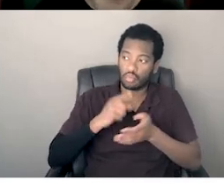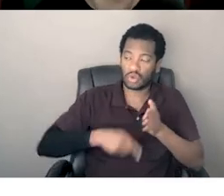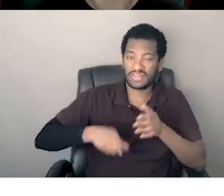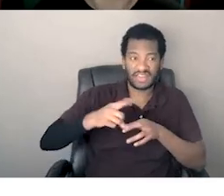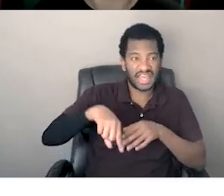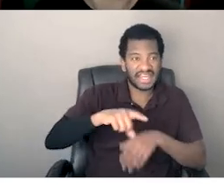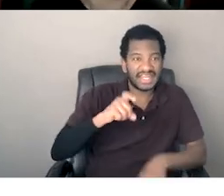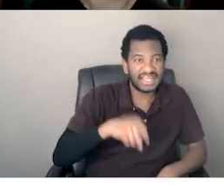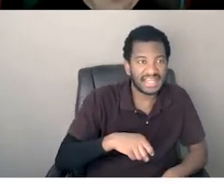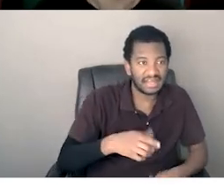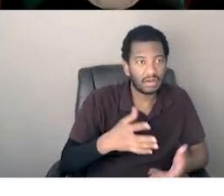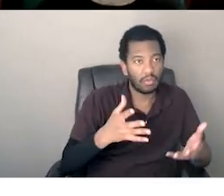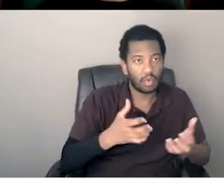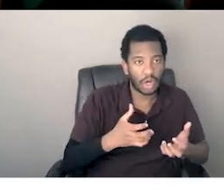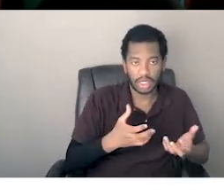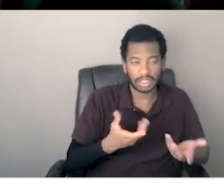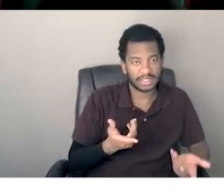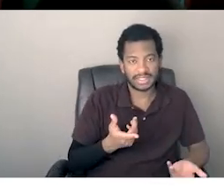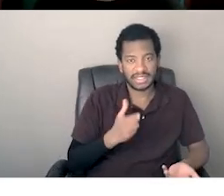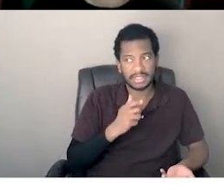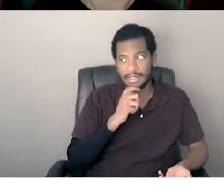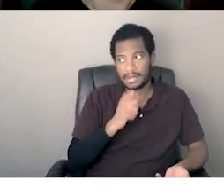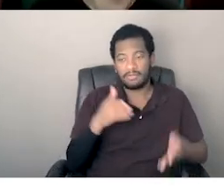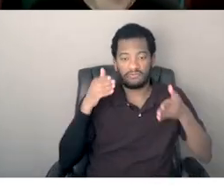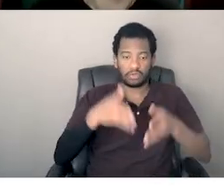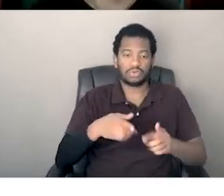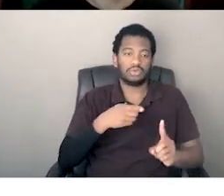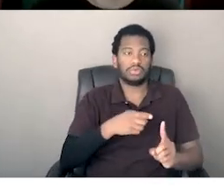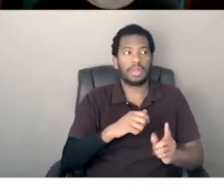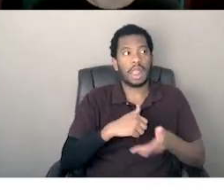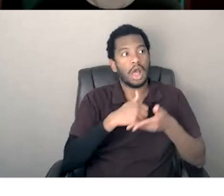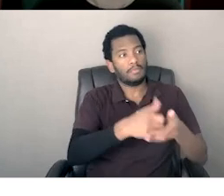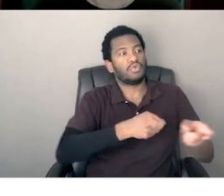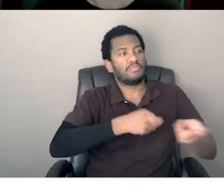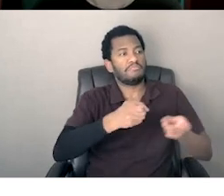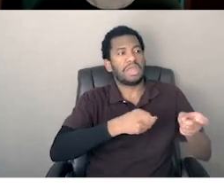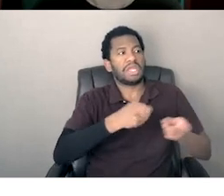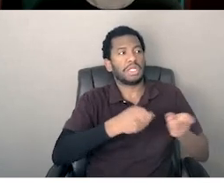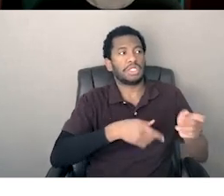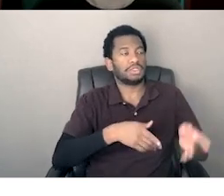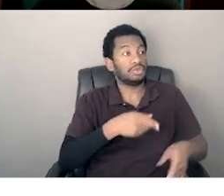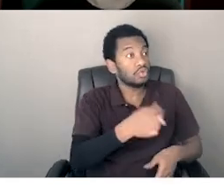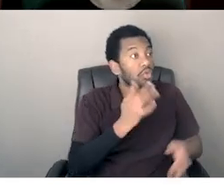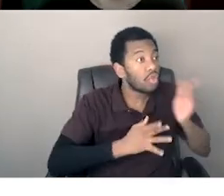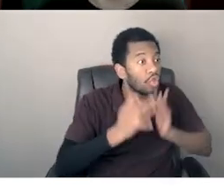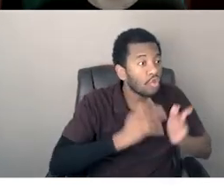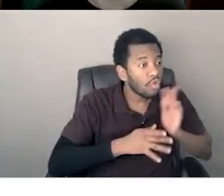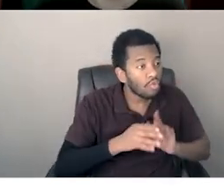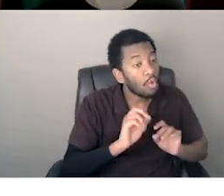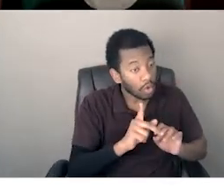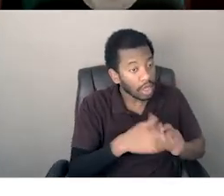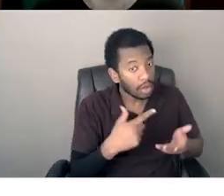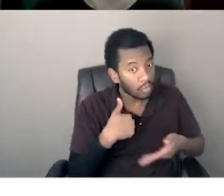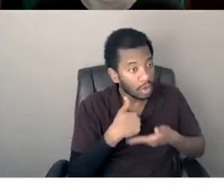The way our systems are set up, they're built around an assumption that people in poverty can't